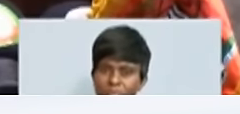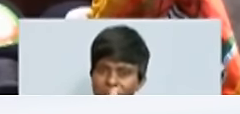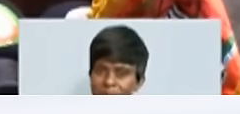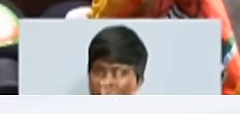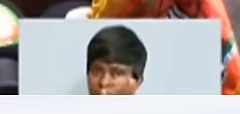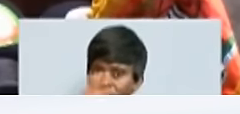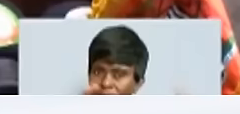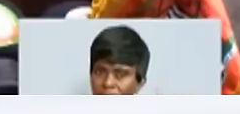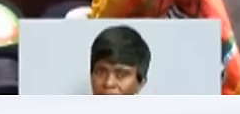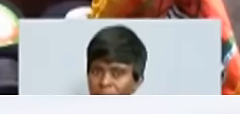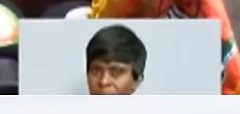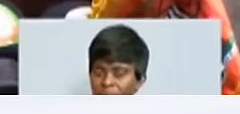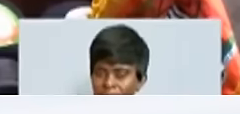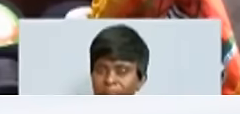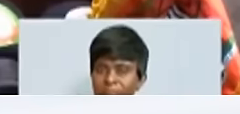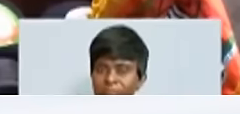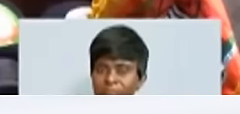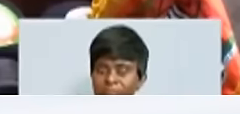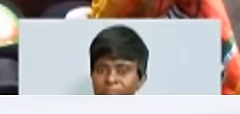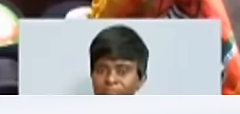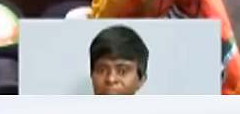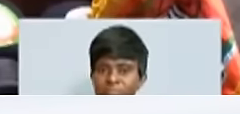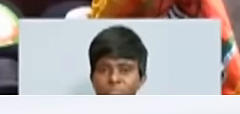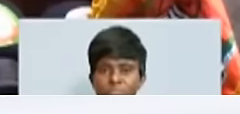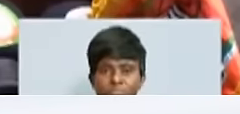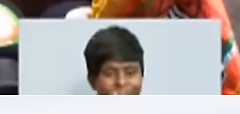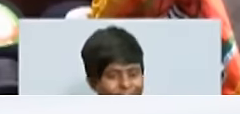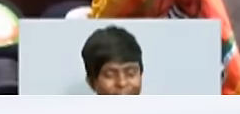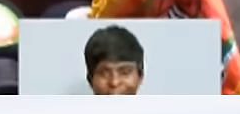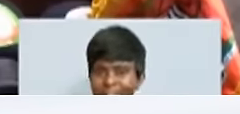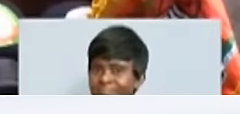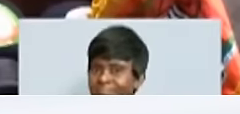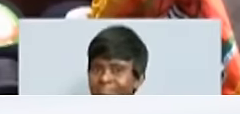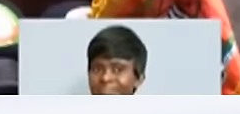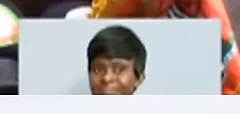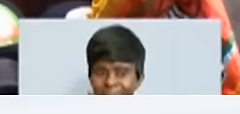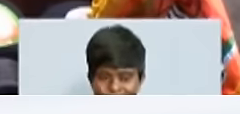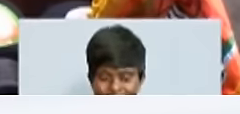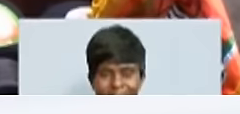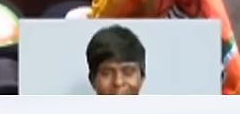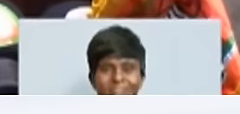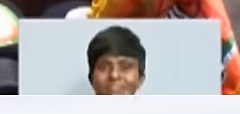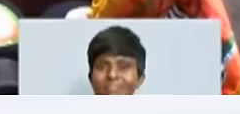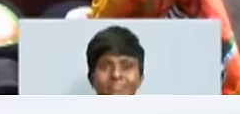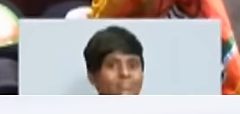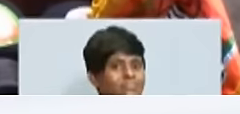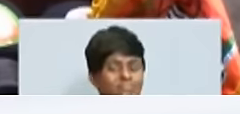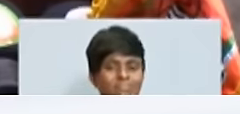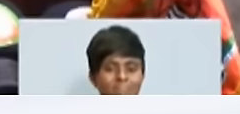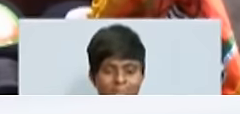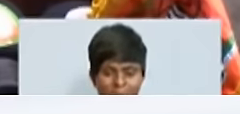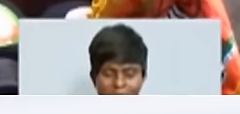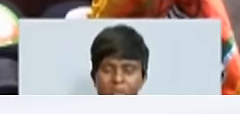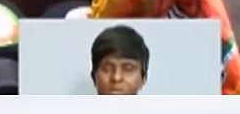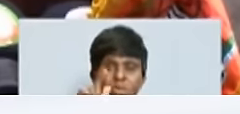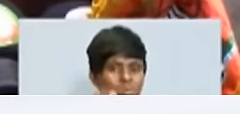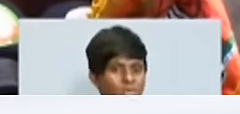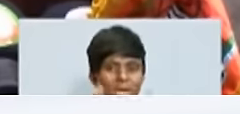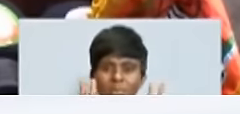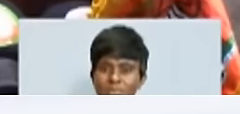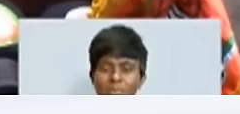their communities, not in Lusaka only. Lusaka is not Zambia. Zambia is not